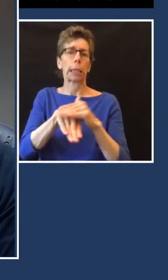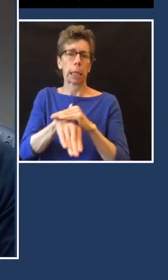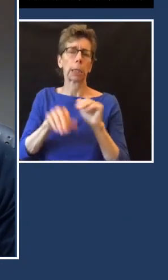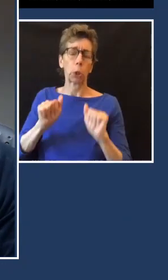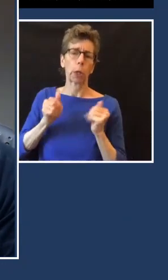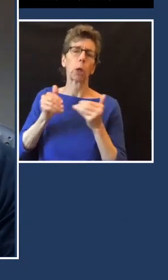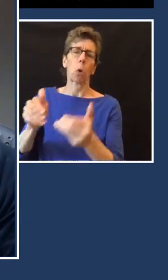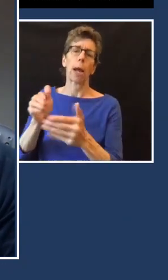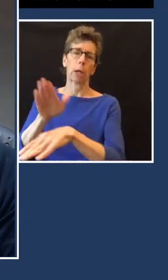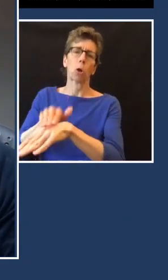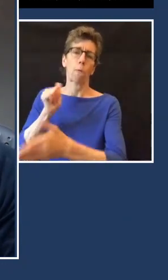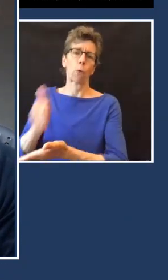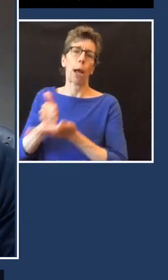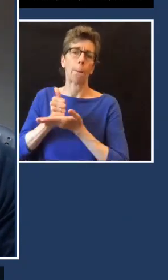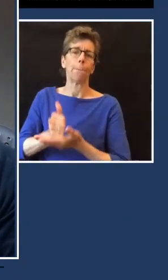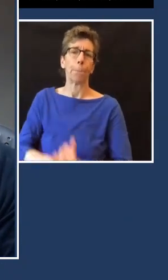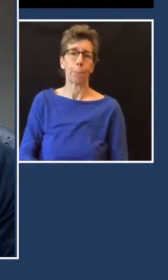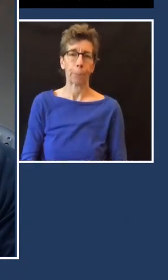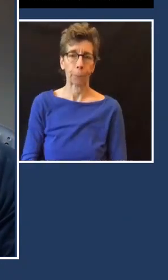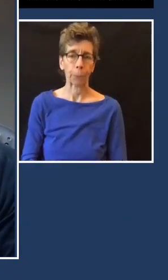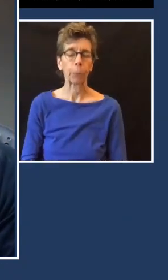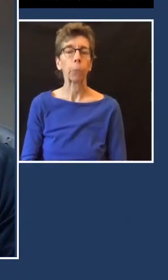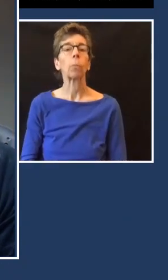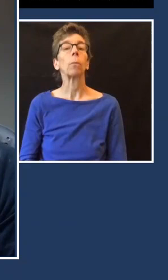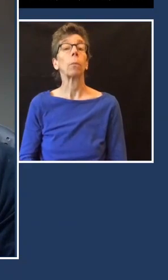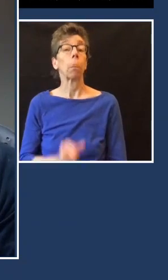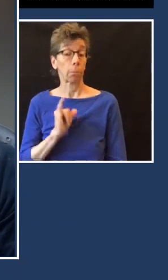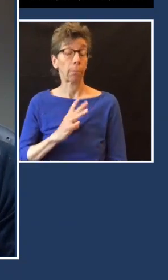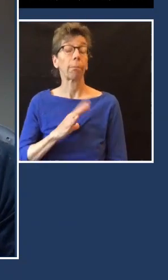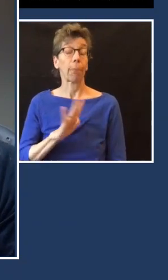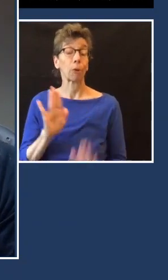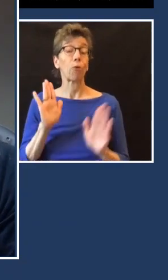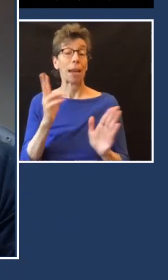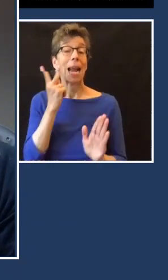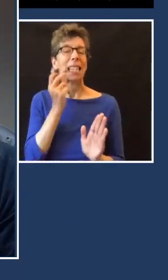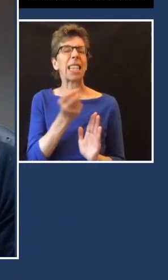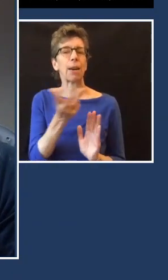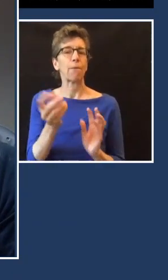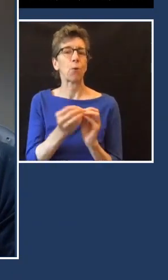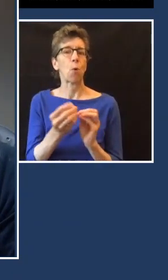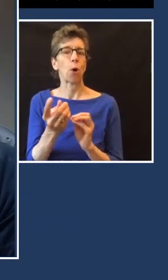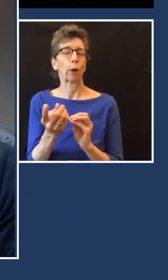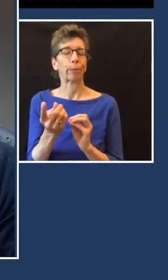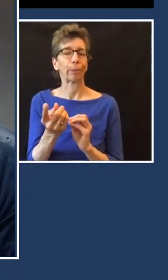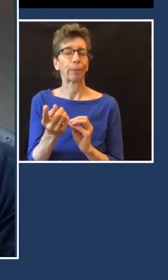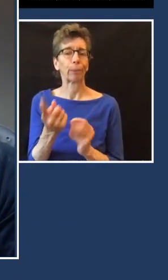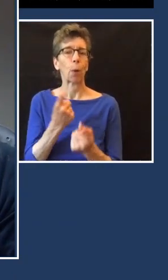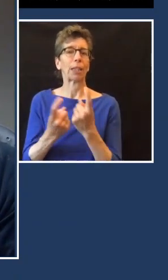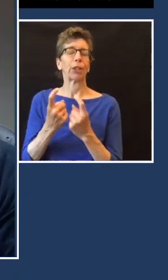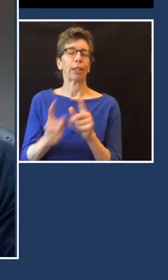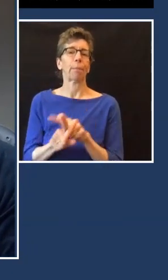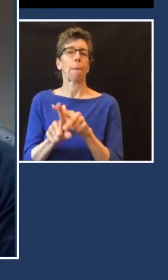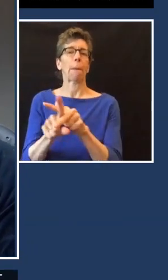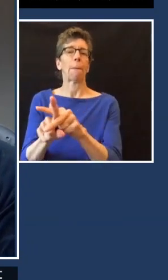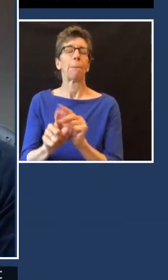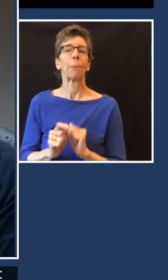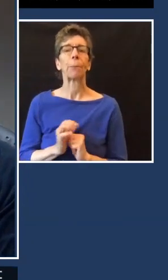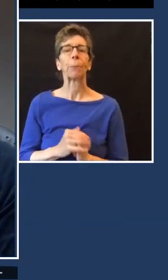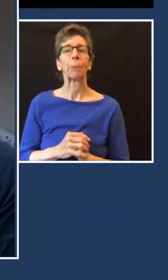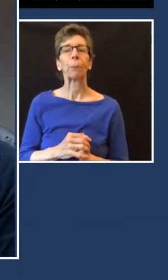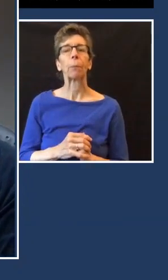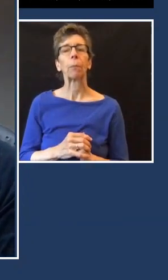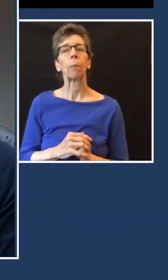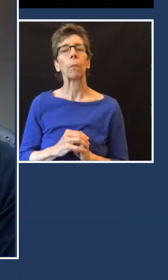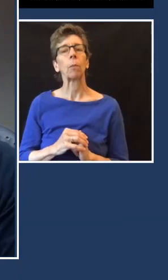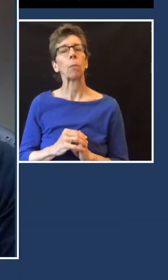Okay, thanks, Amanda. It looks like we have a few more questions here. Our next question is, how